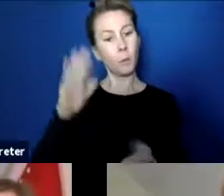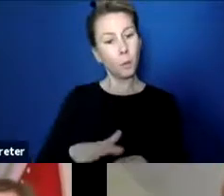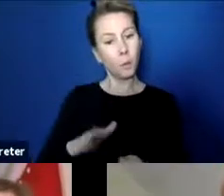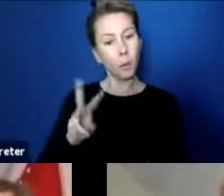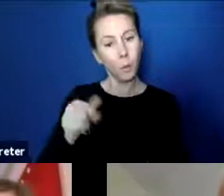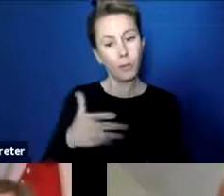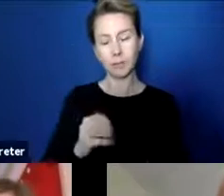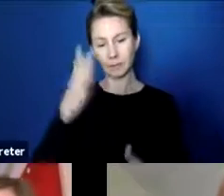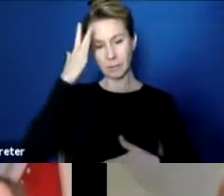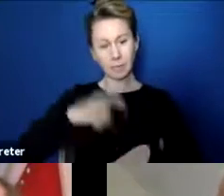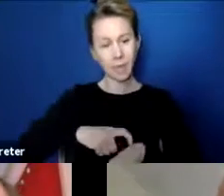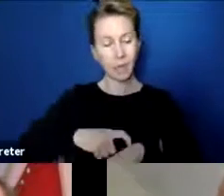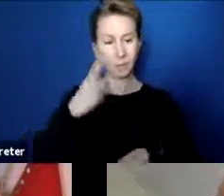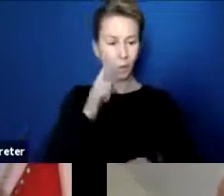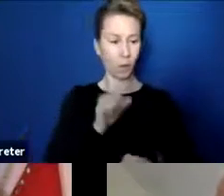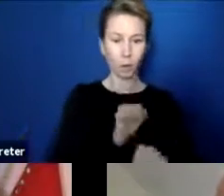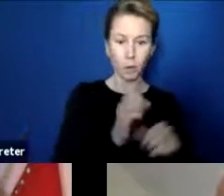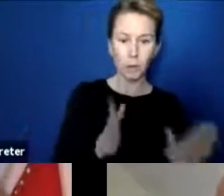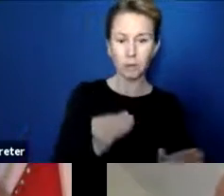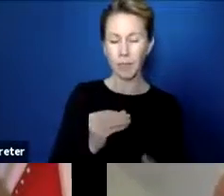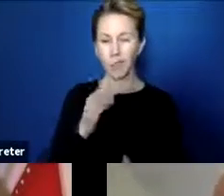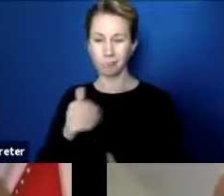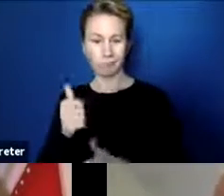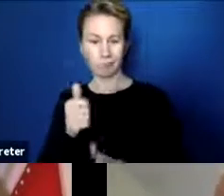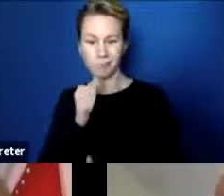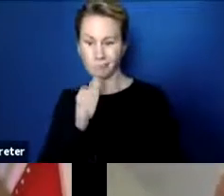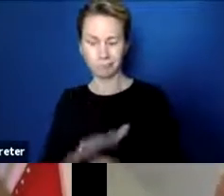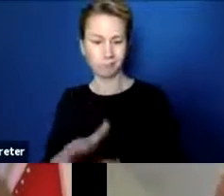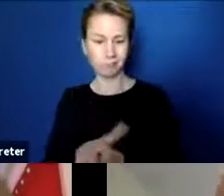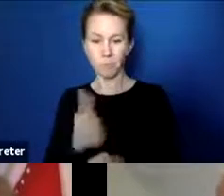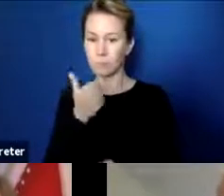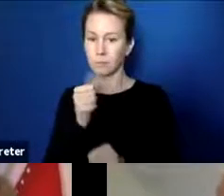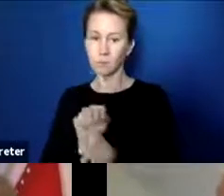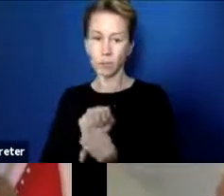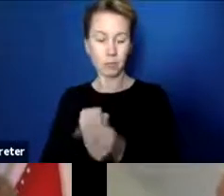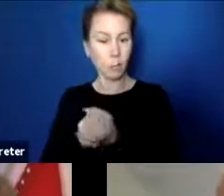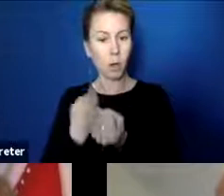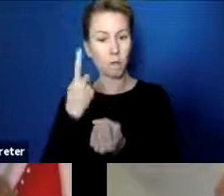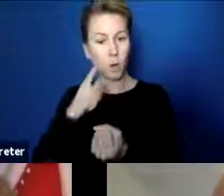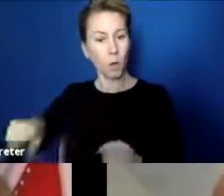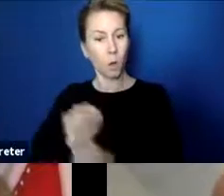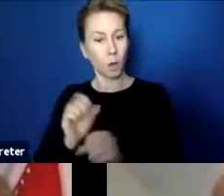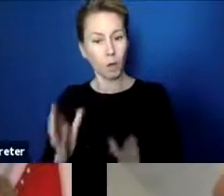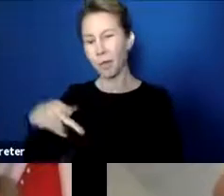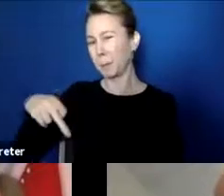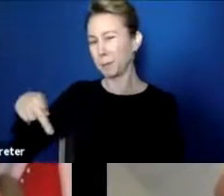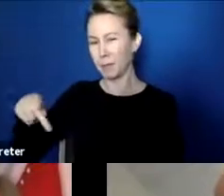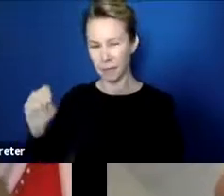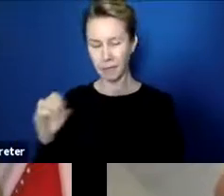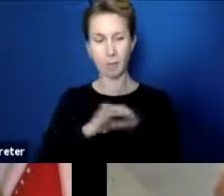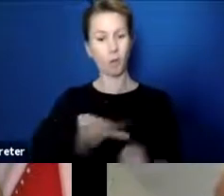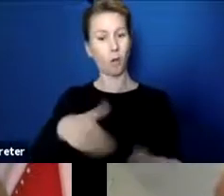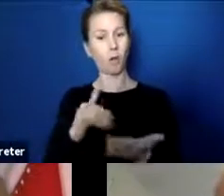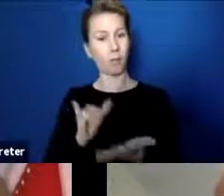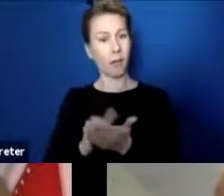Program, means addressing the systemic failures that allow elder abuse to occur and worsen. Low wage and limited